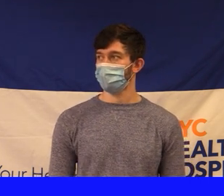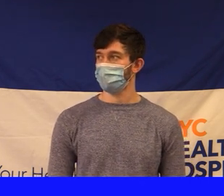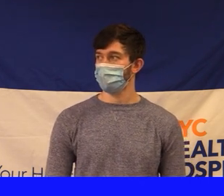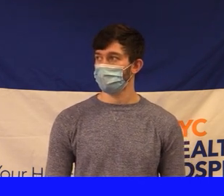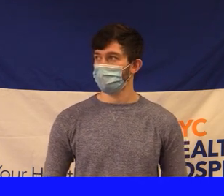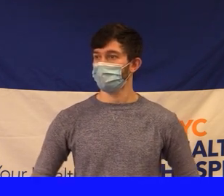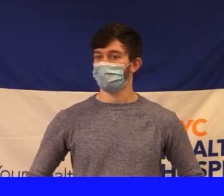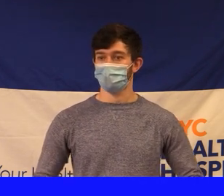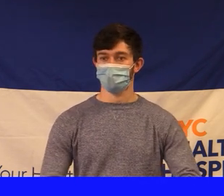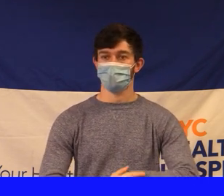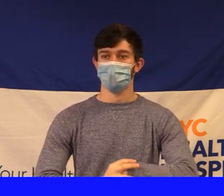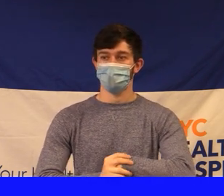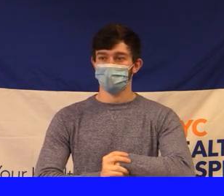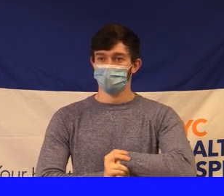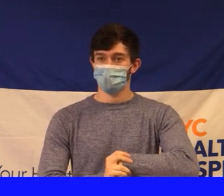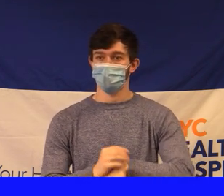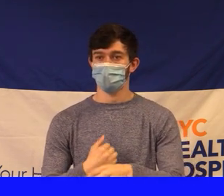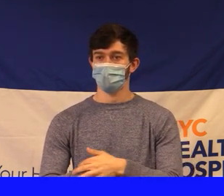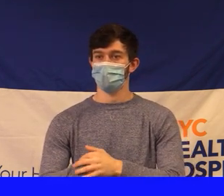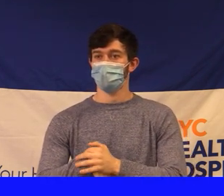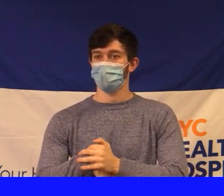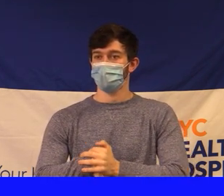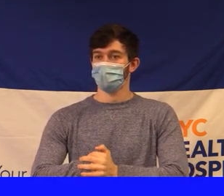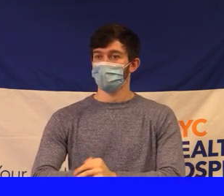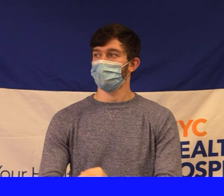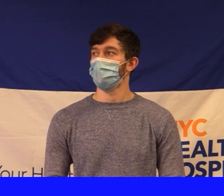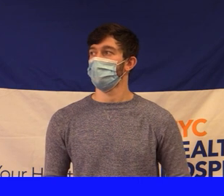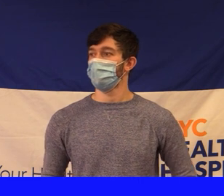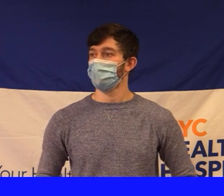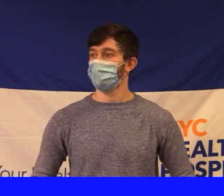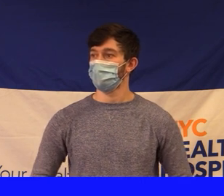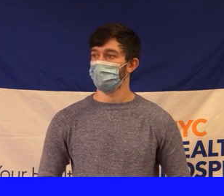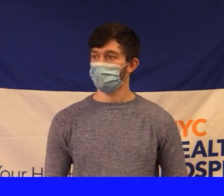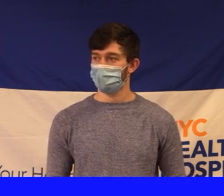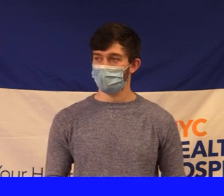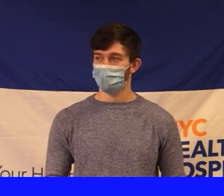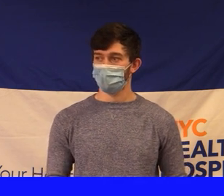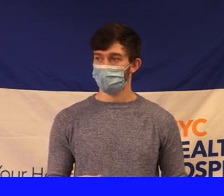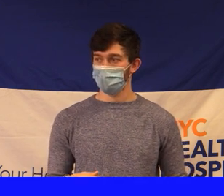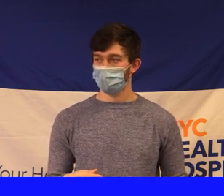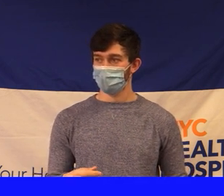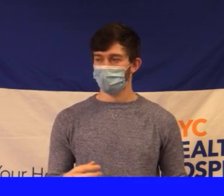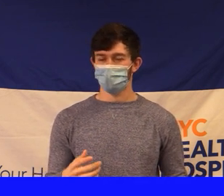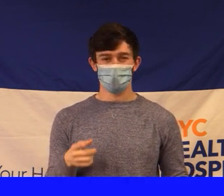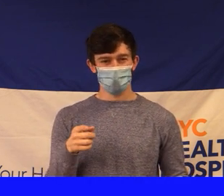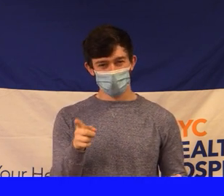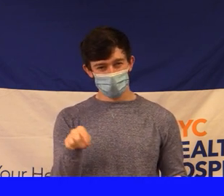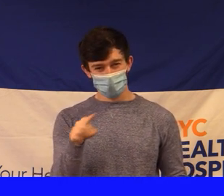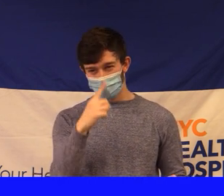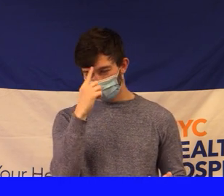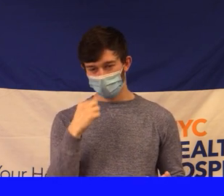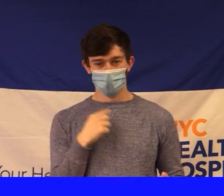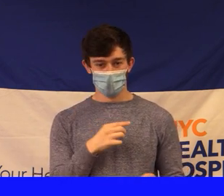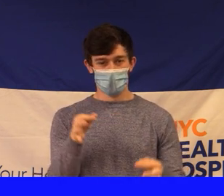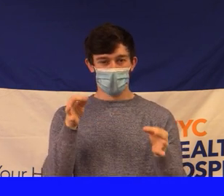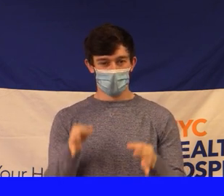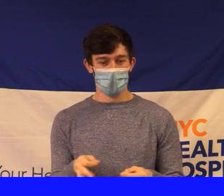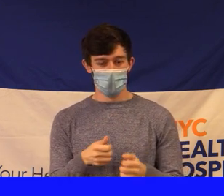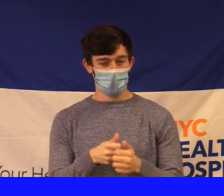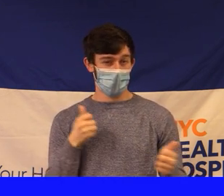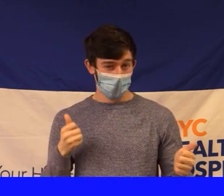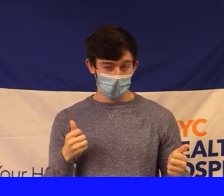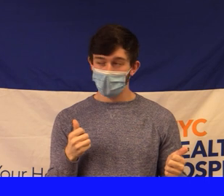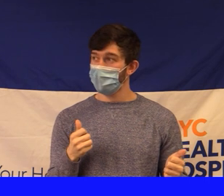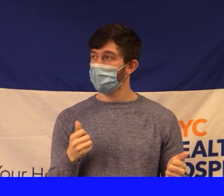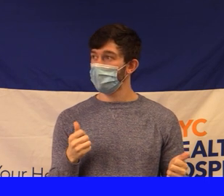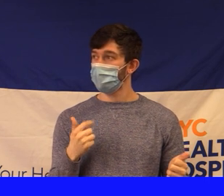Terrific, thank you. Yeah. Would you say that we are definitely behind the curve in this? I mean, I don't know how we compare